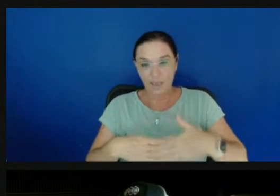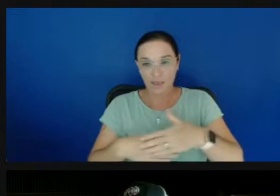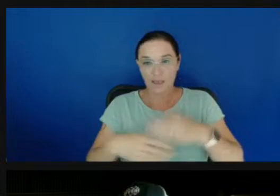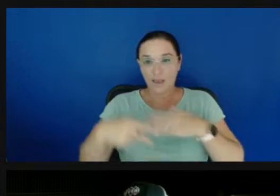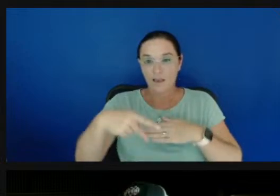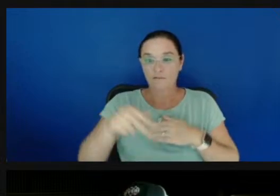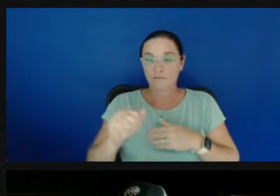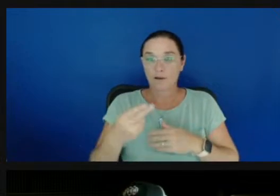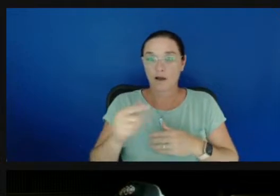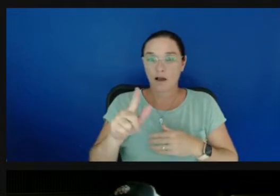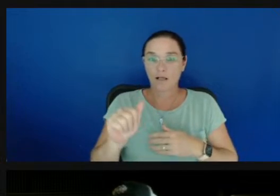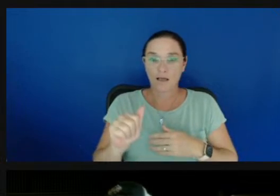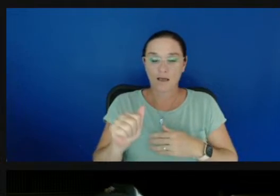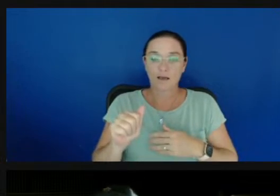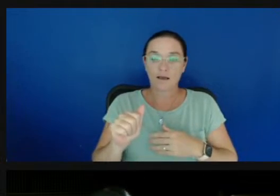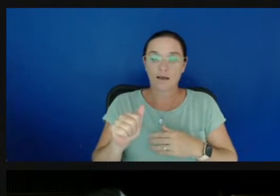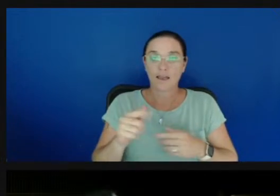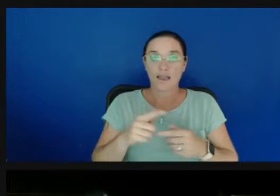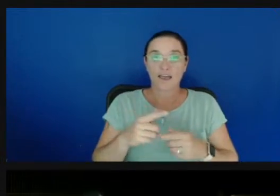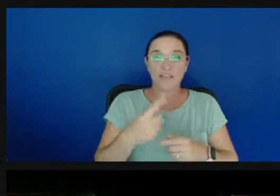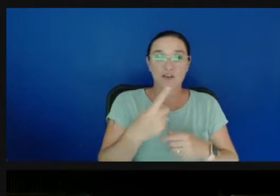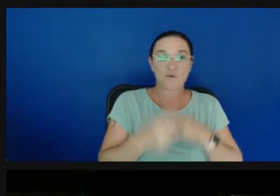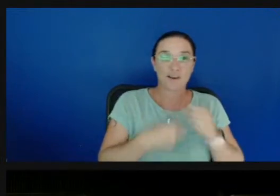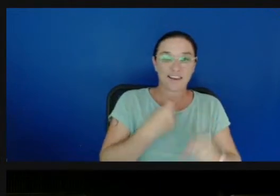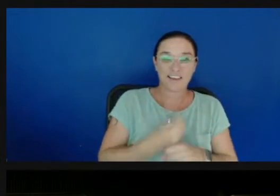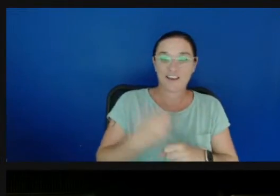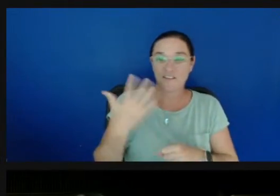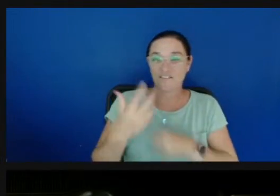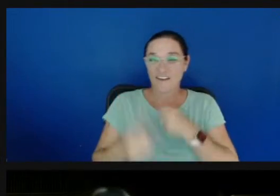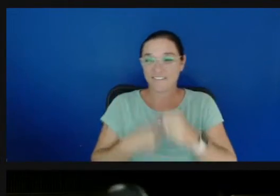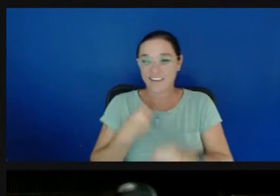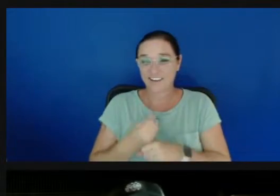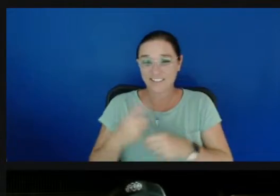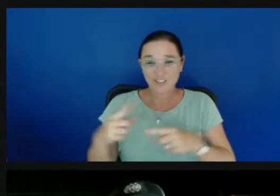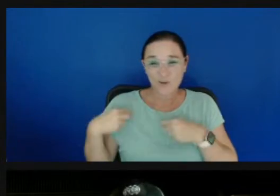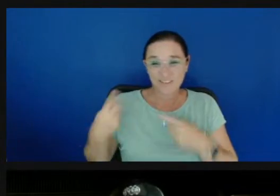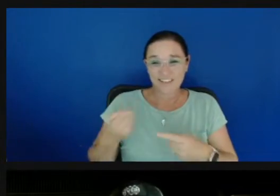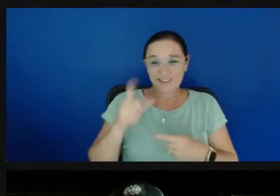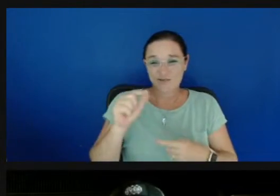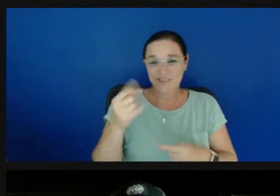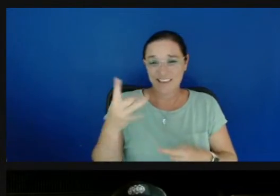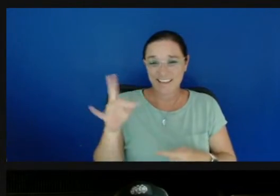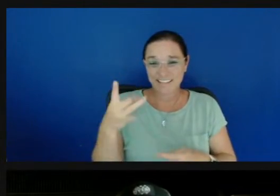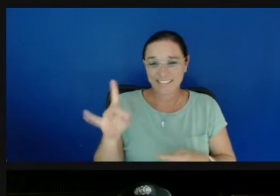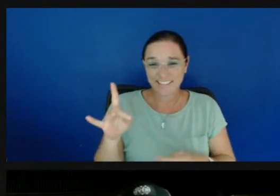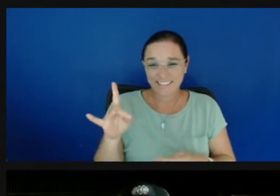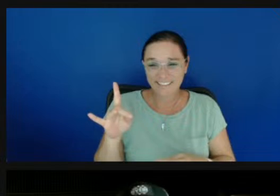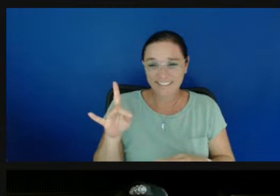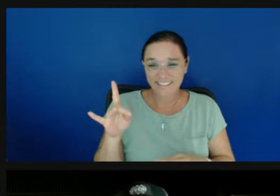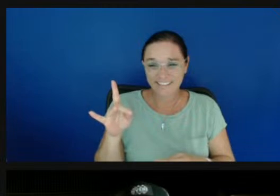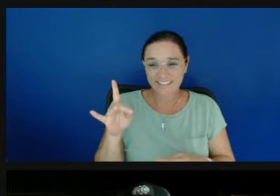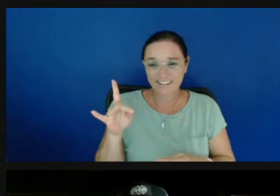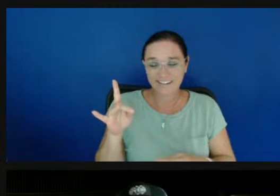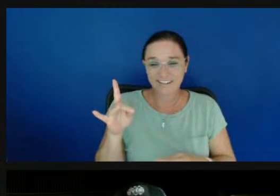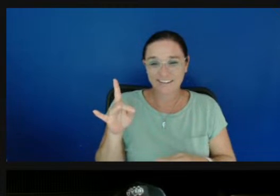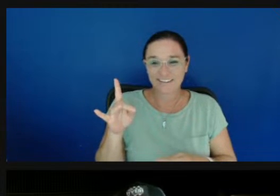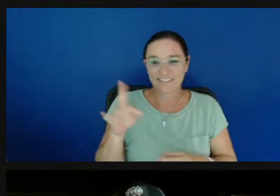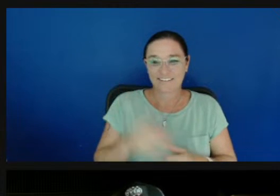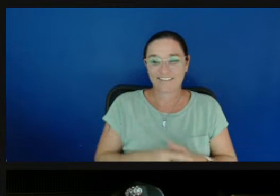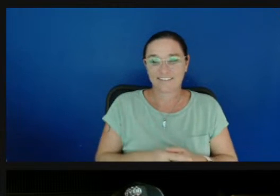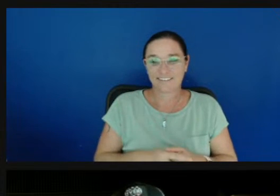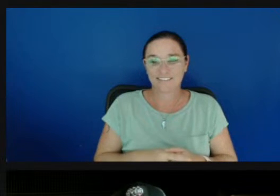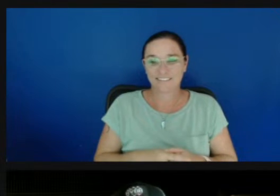1 year and 5 years. So this is all since 2018. If you're wondering how active a volcano is, even despite that